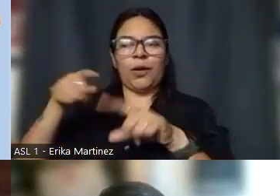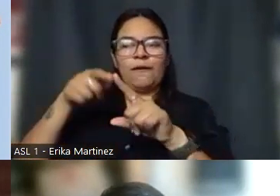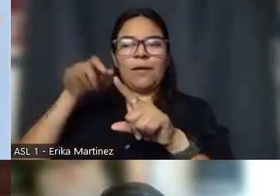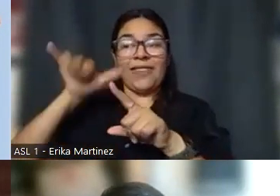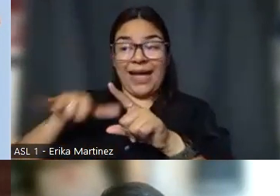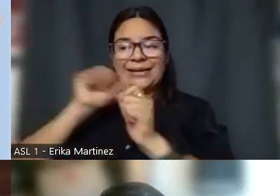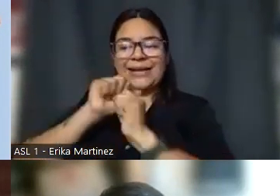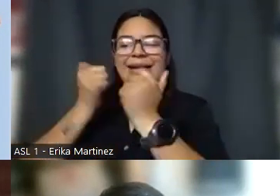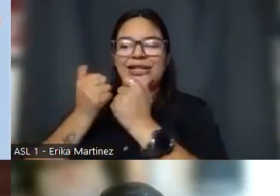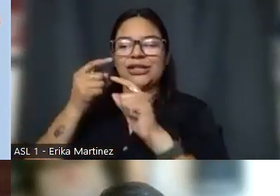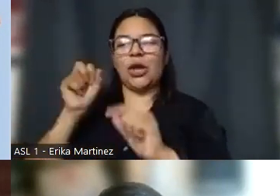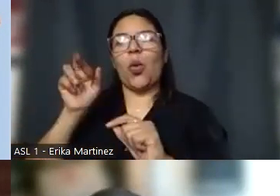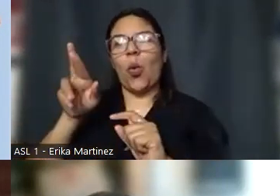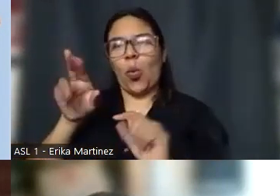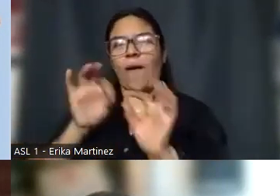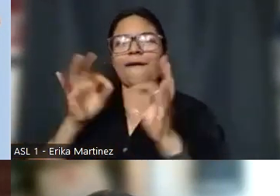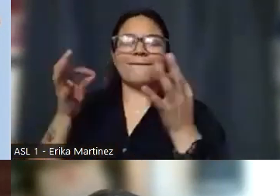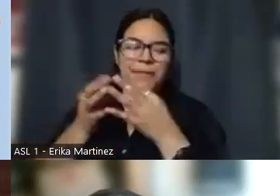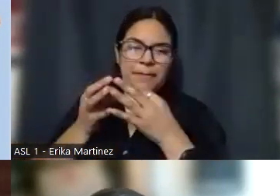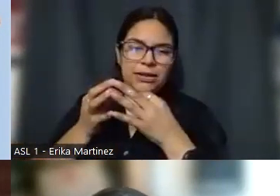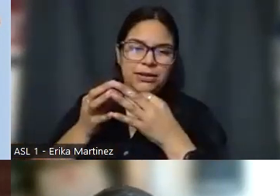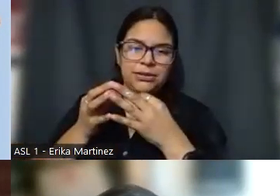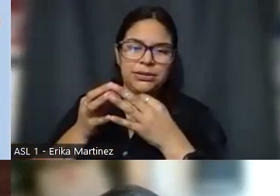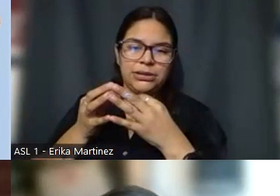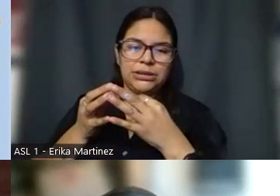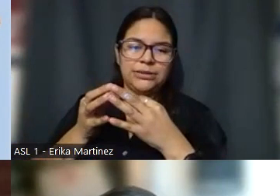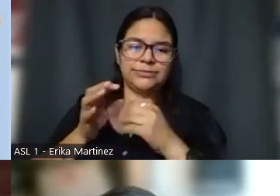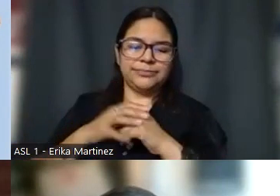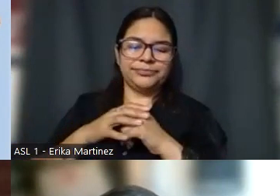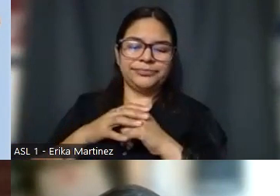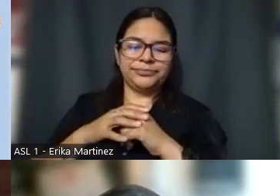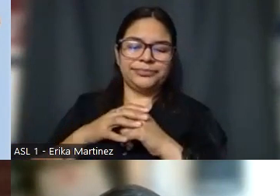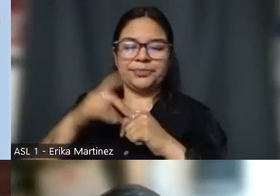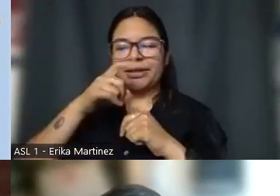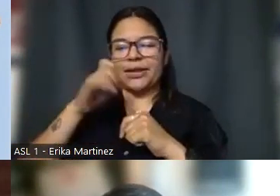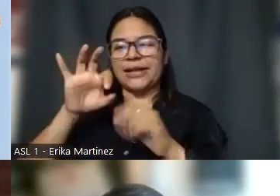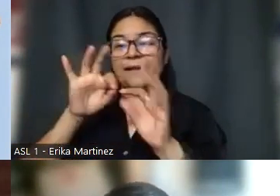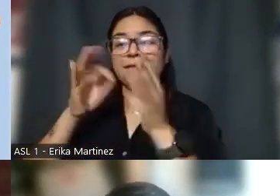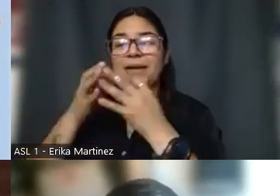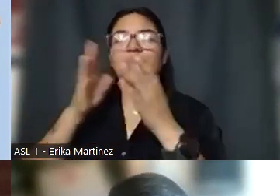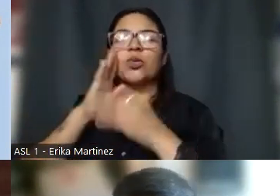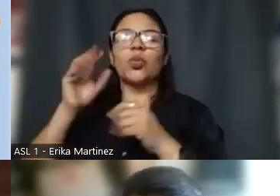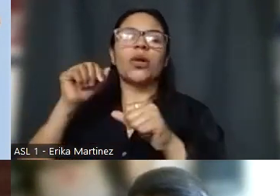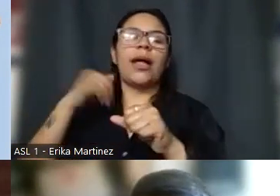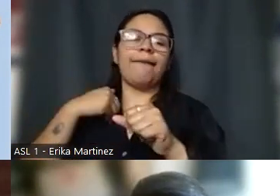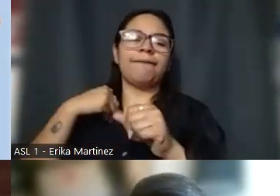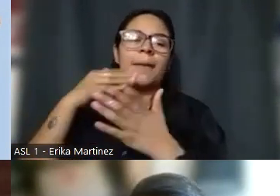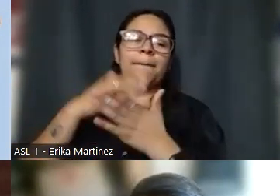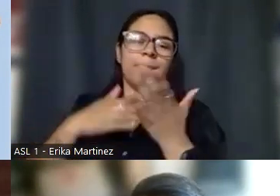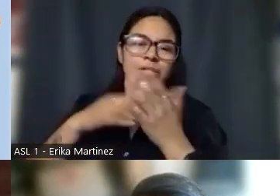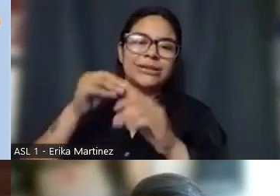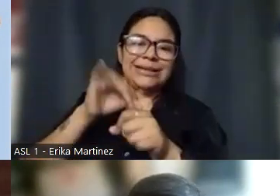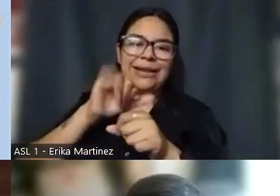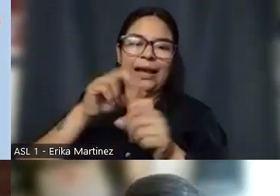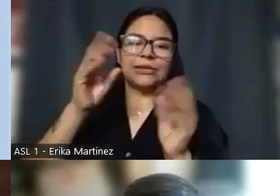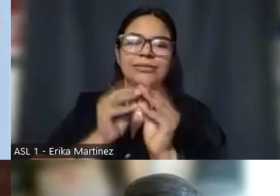it come from family, if they had family, then potentially that family would be the one sitting in on the interdisciplinary team review. So it's